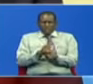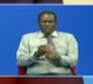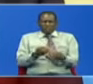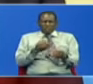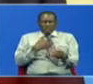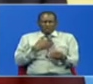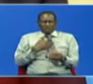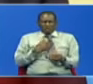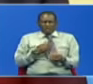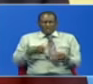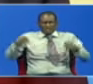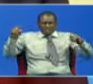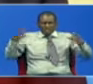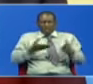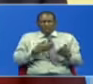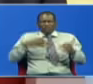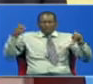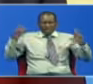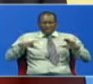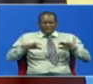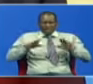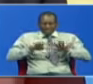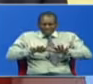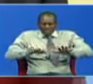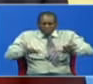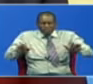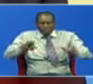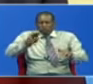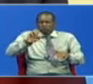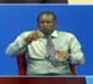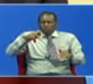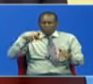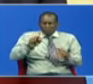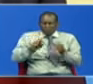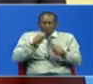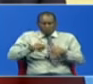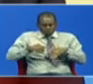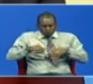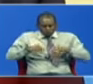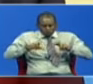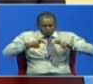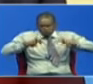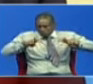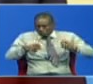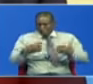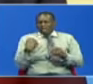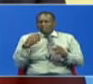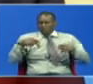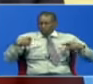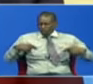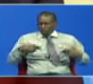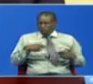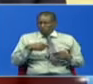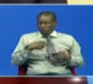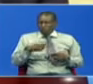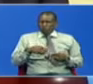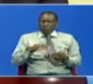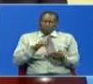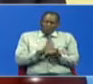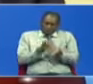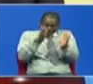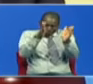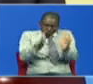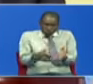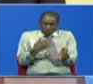elaborate transmission maps that follow the number of people that a case may have had contact